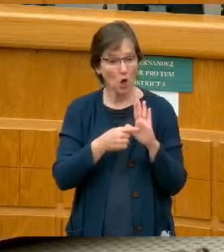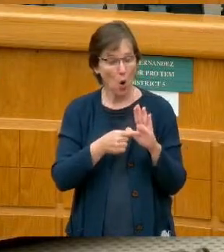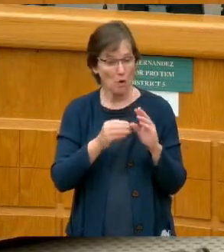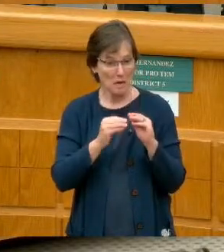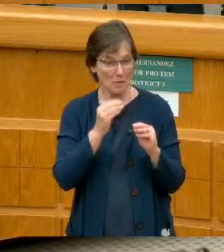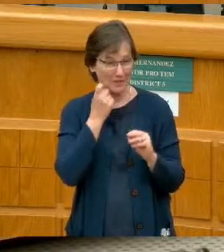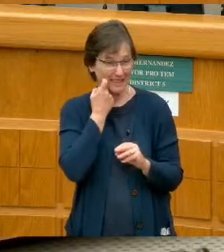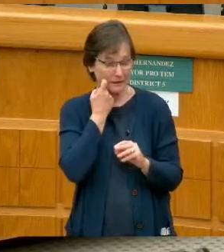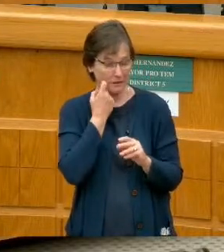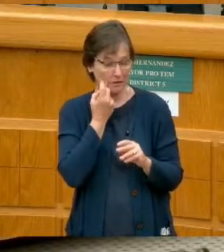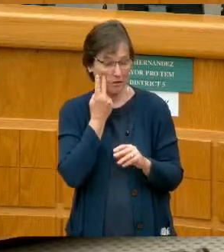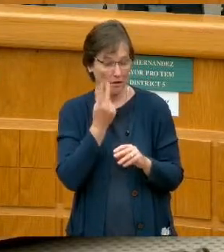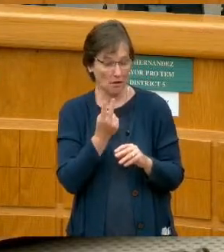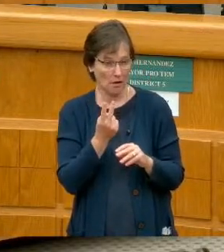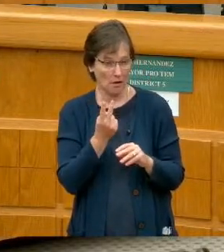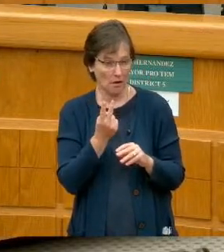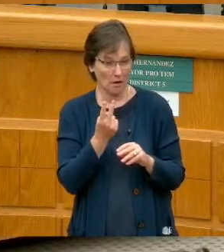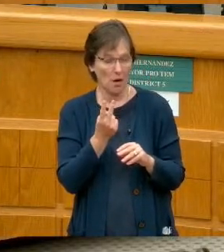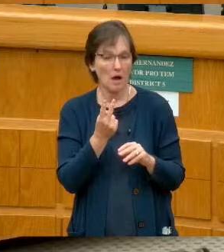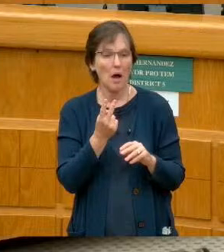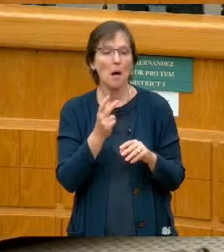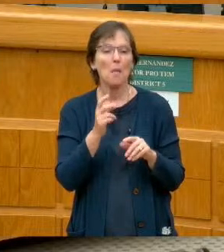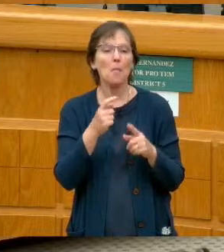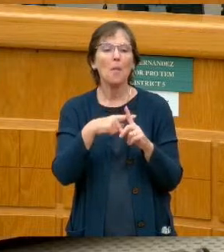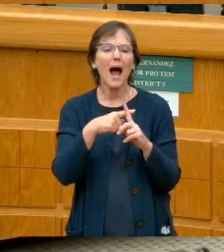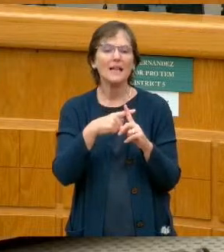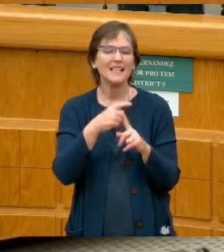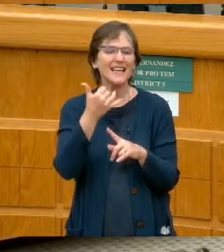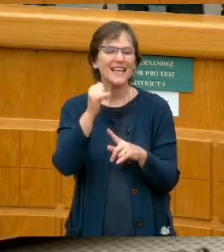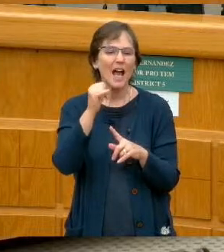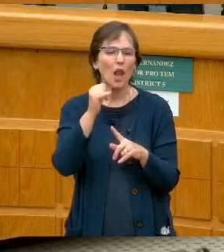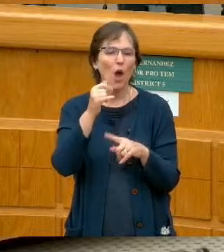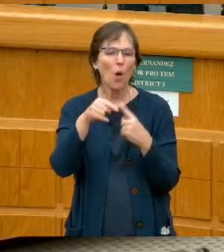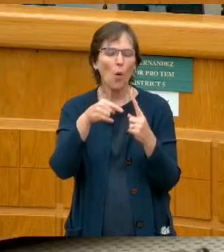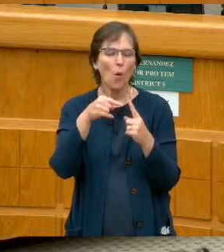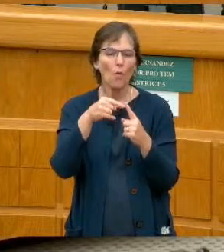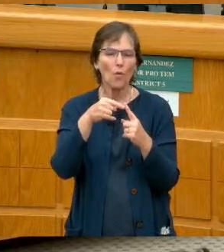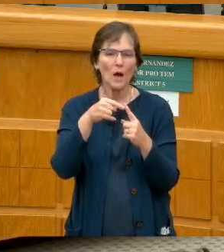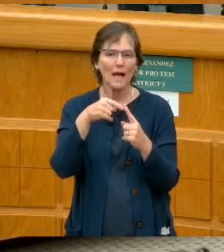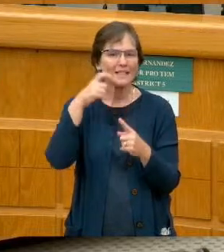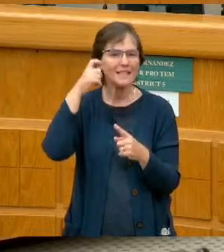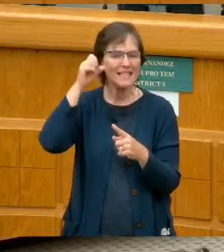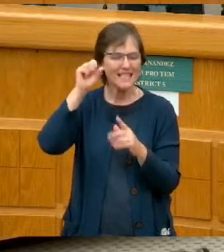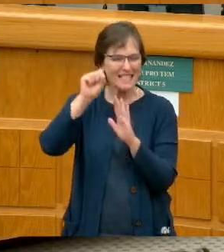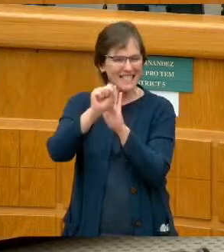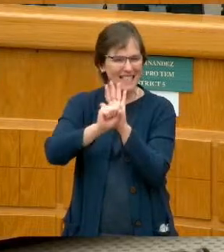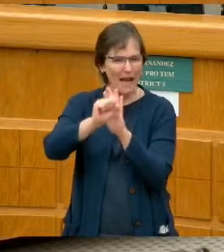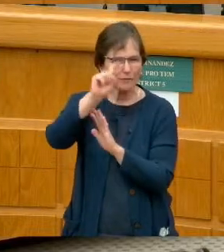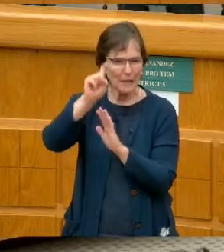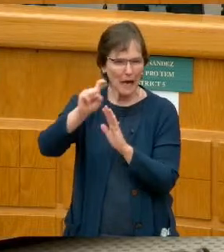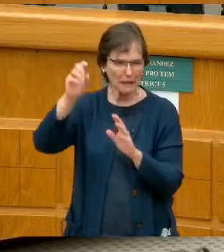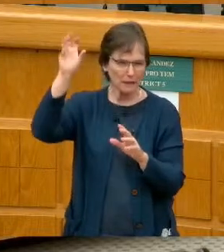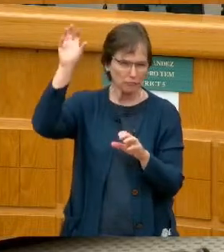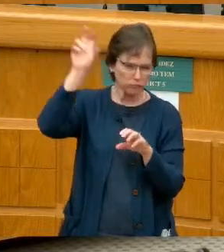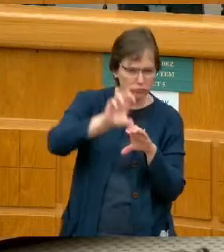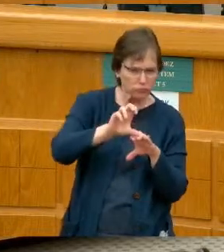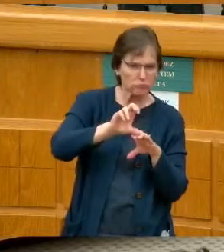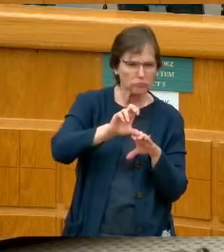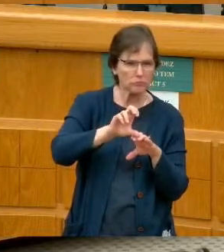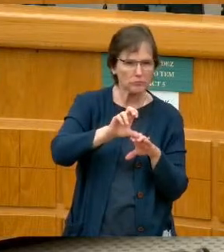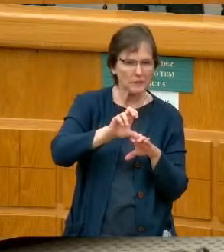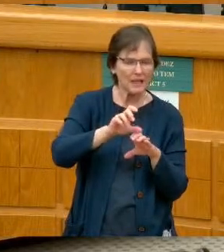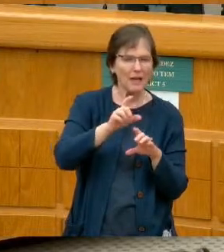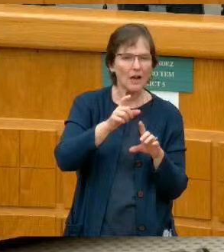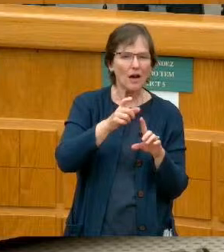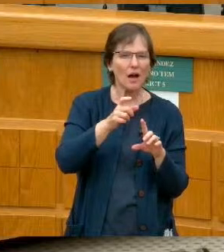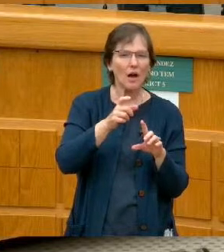saw, and then the yellow bars are the state data drops that we're getting, and we're able to assign them into the right day.